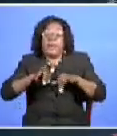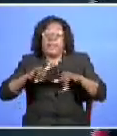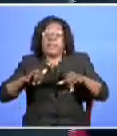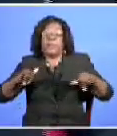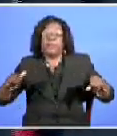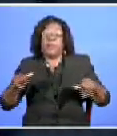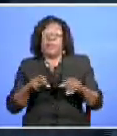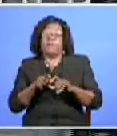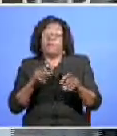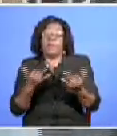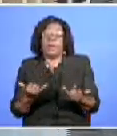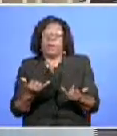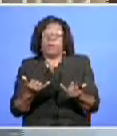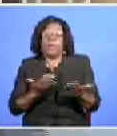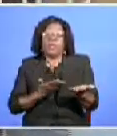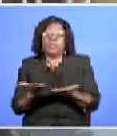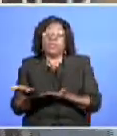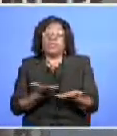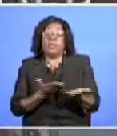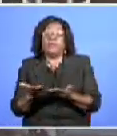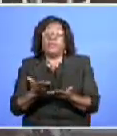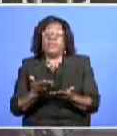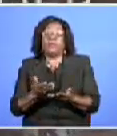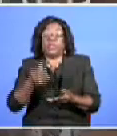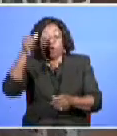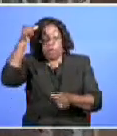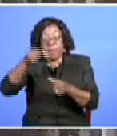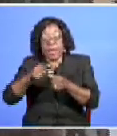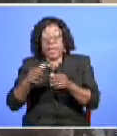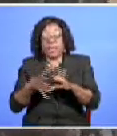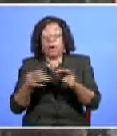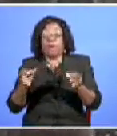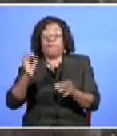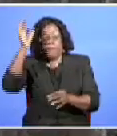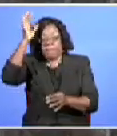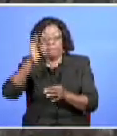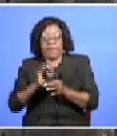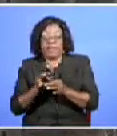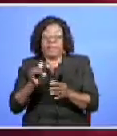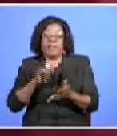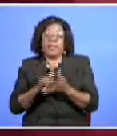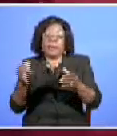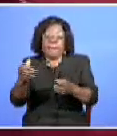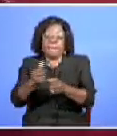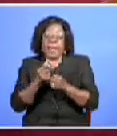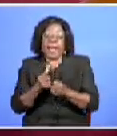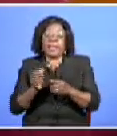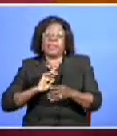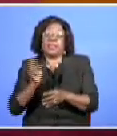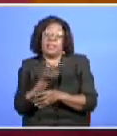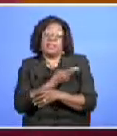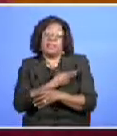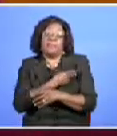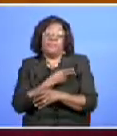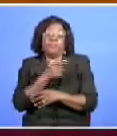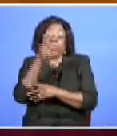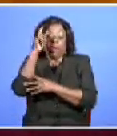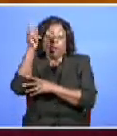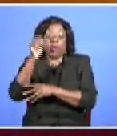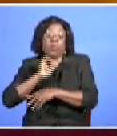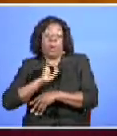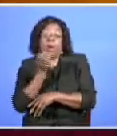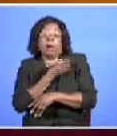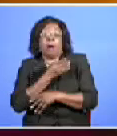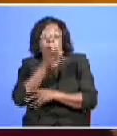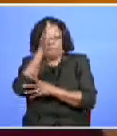was a reminder of the faith that binds us, often beginning with these three words. You are our Father who art in